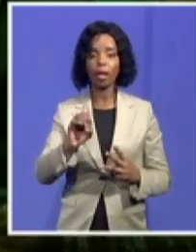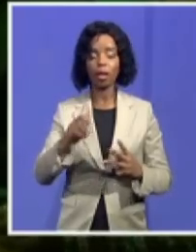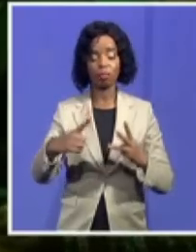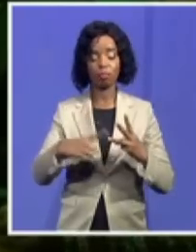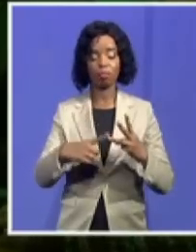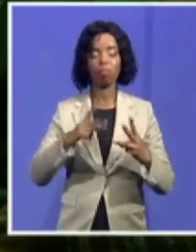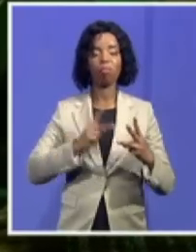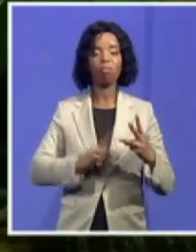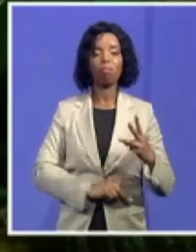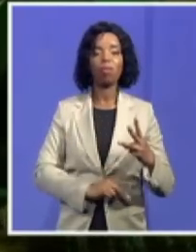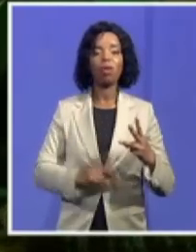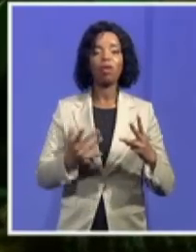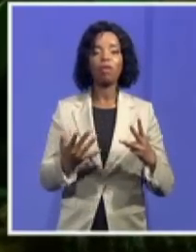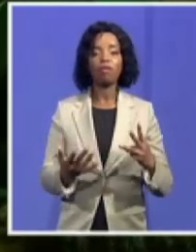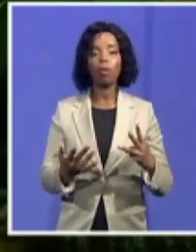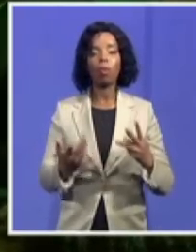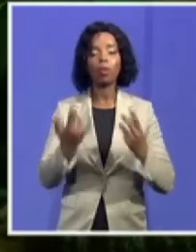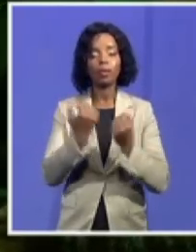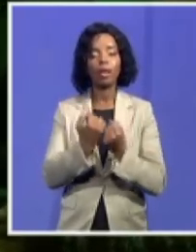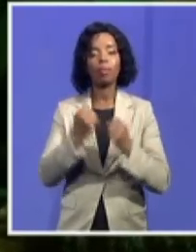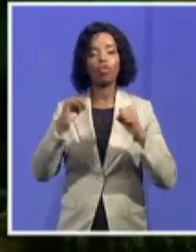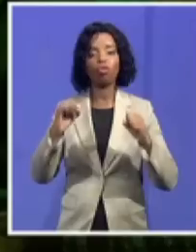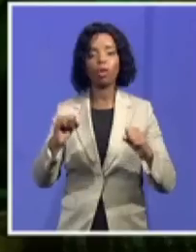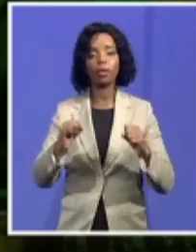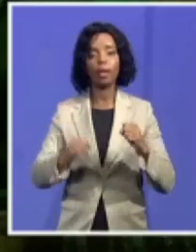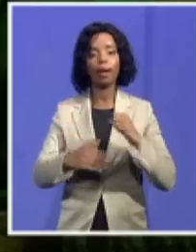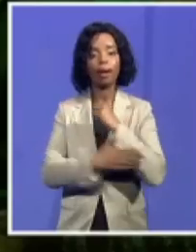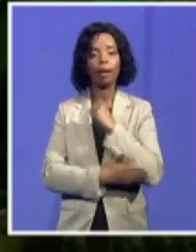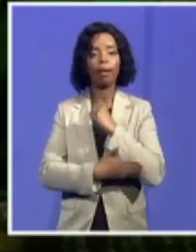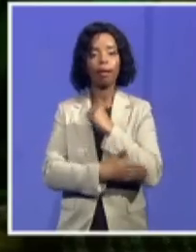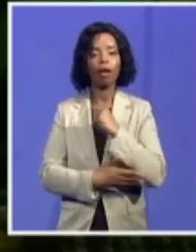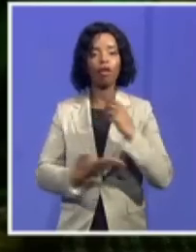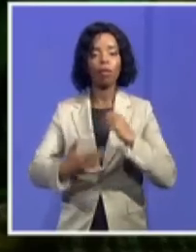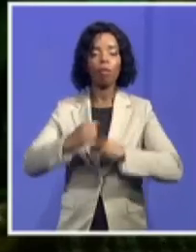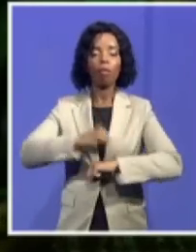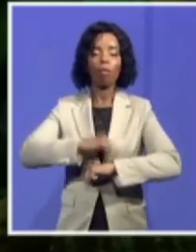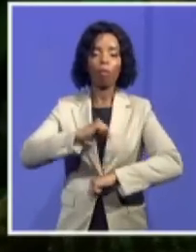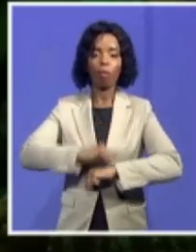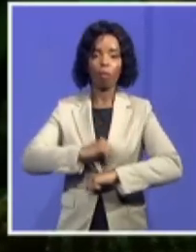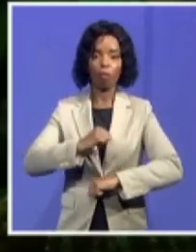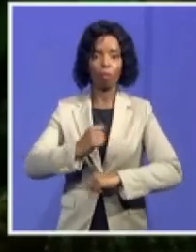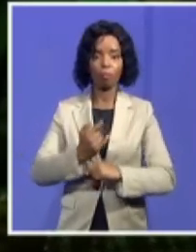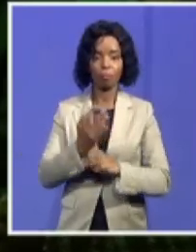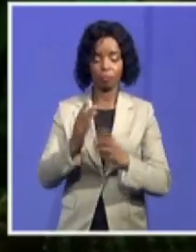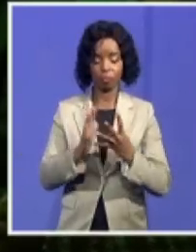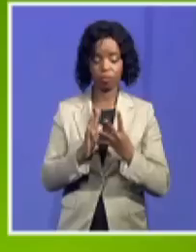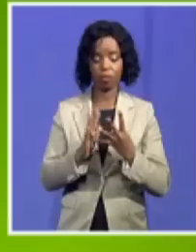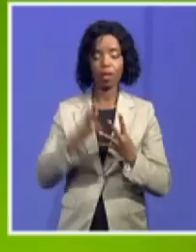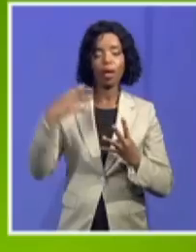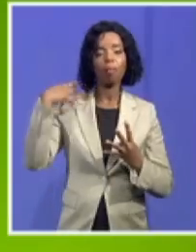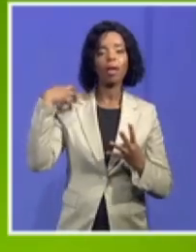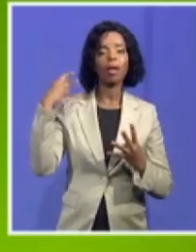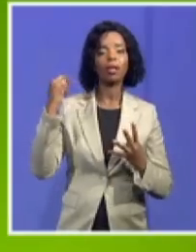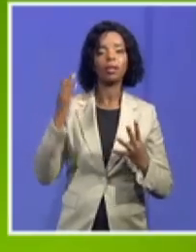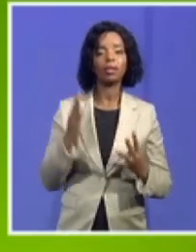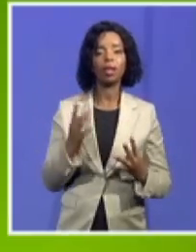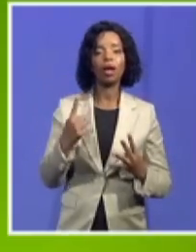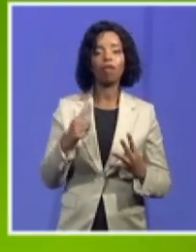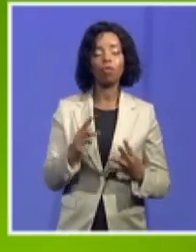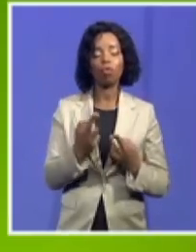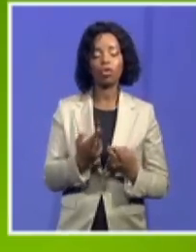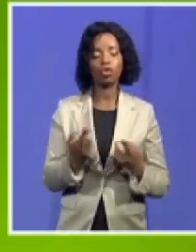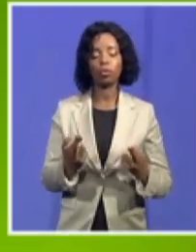Democratic Republic of Congo, Minister of Mineral Resources and Energy, Mr.